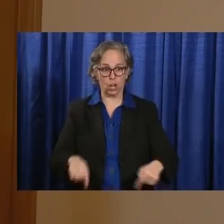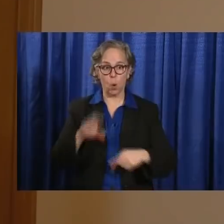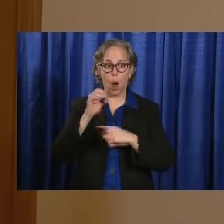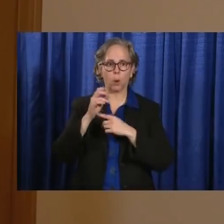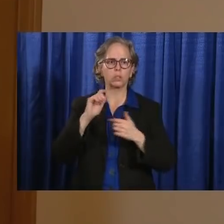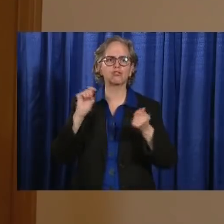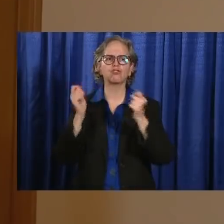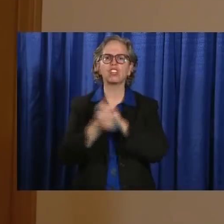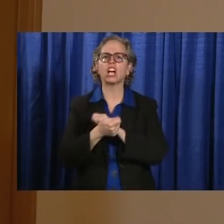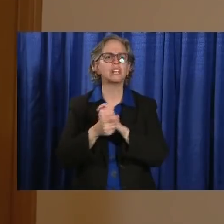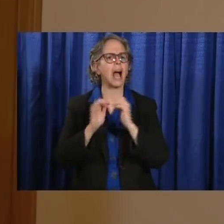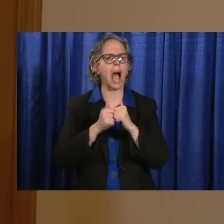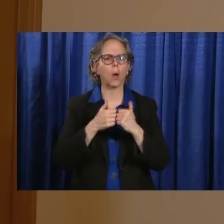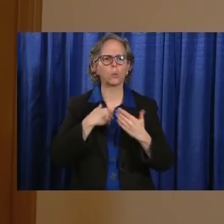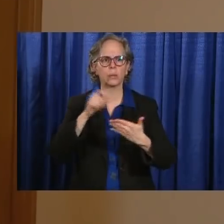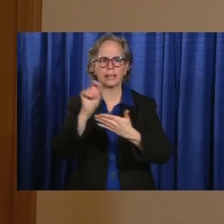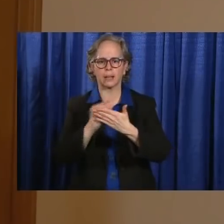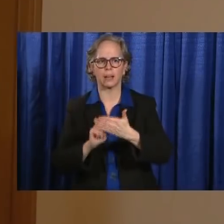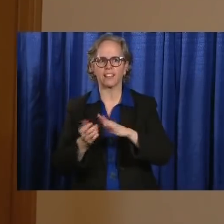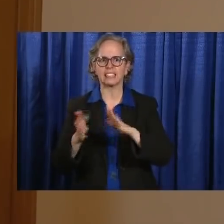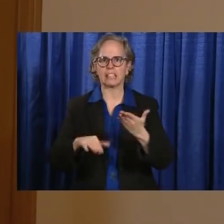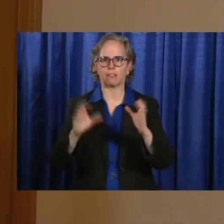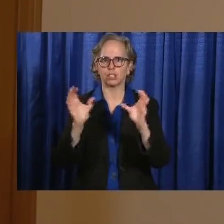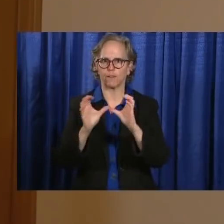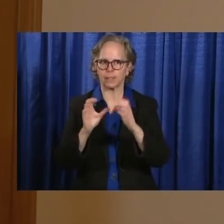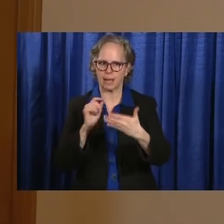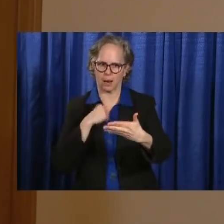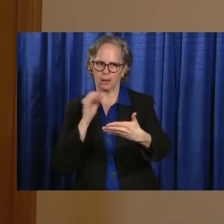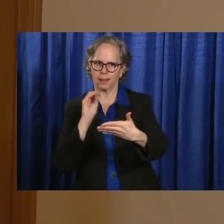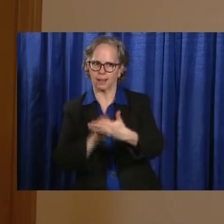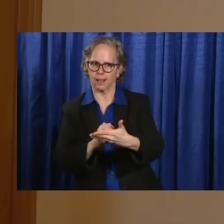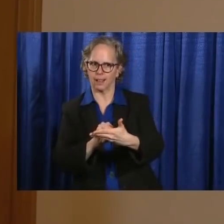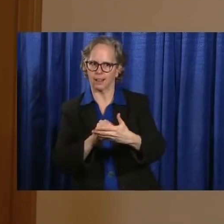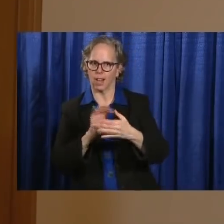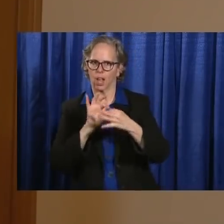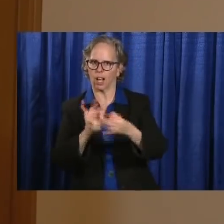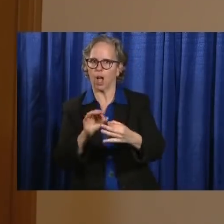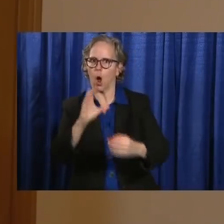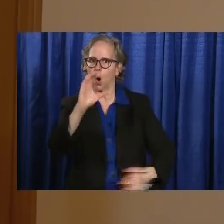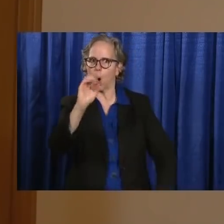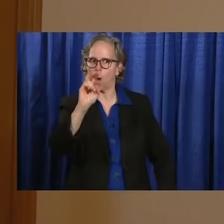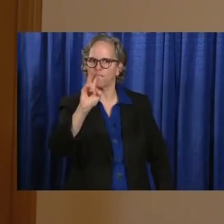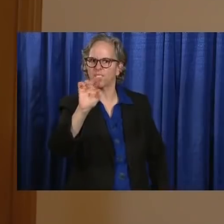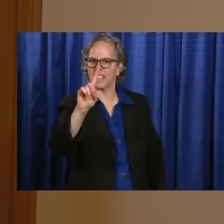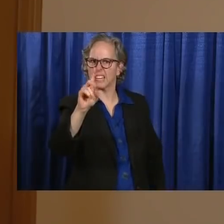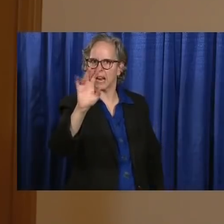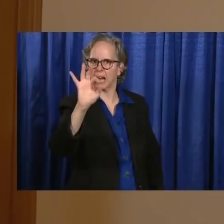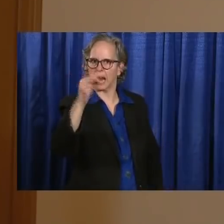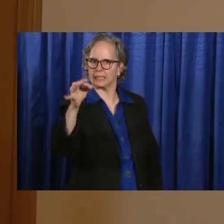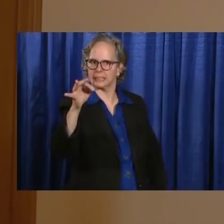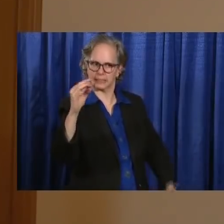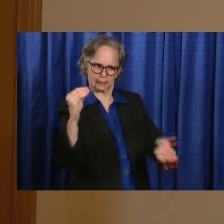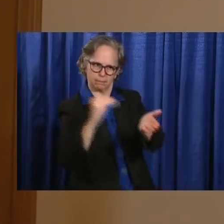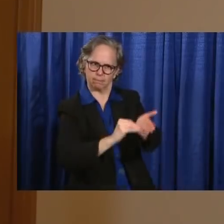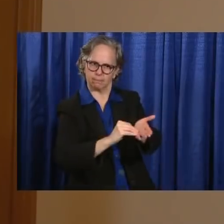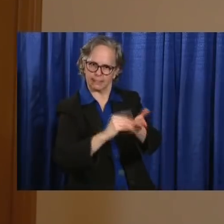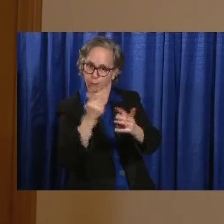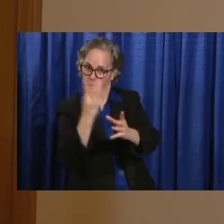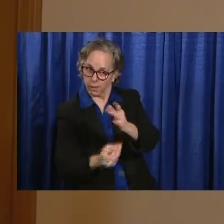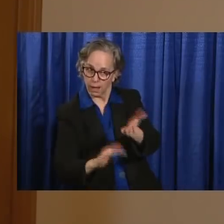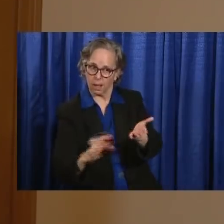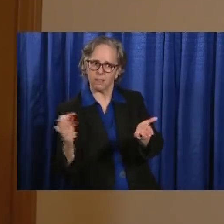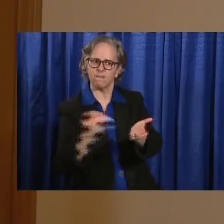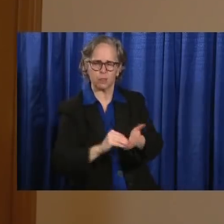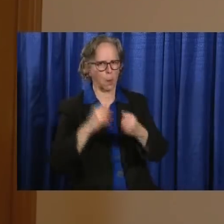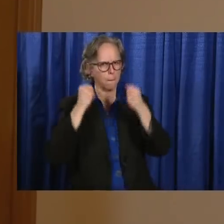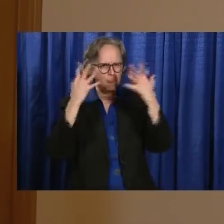in the ICU. We're looking at all sorts of patient demographics, clinical course of patients. So there's a list